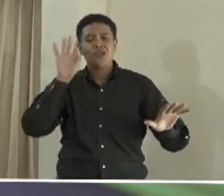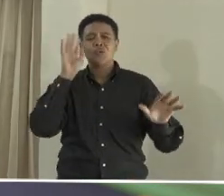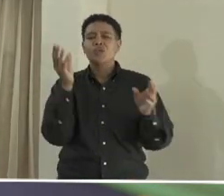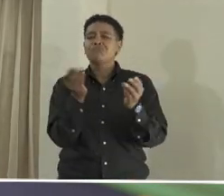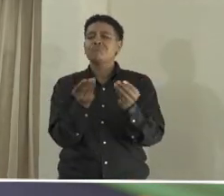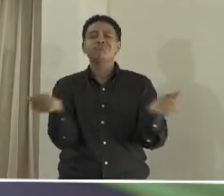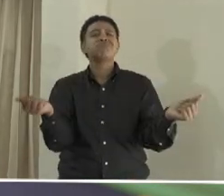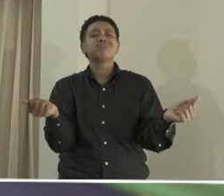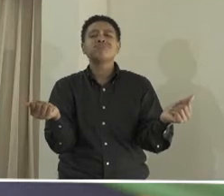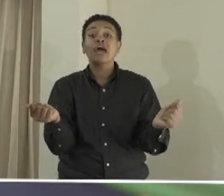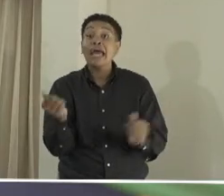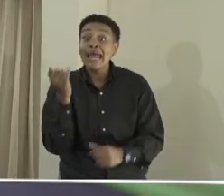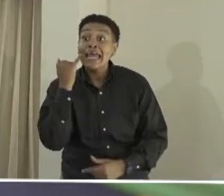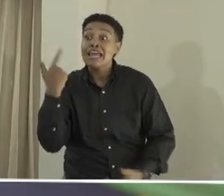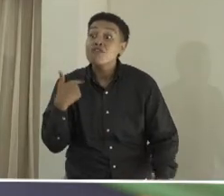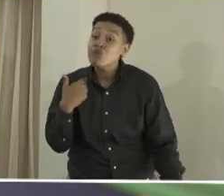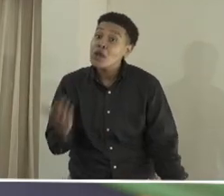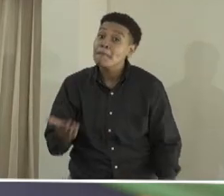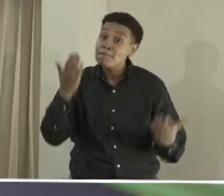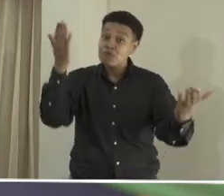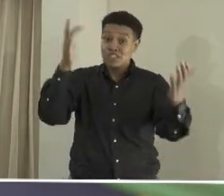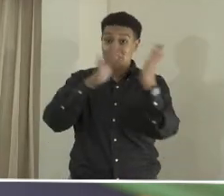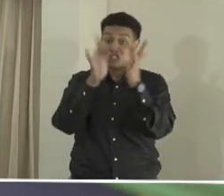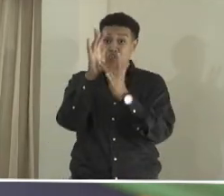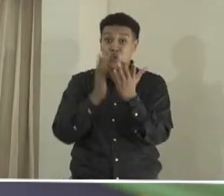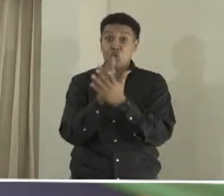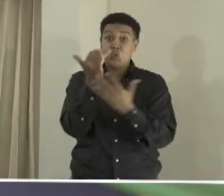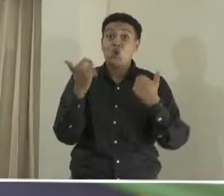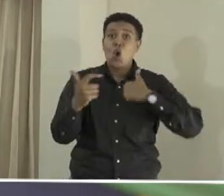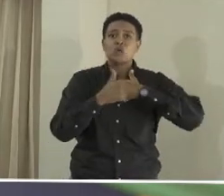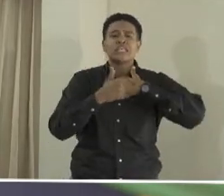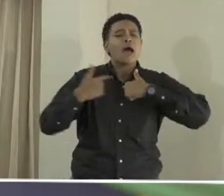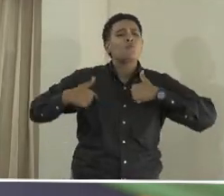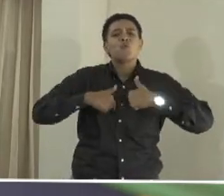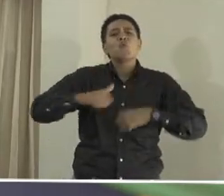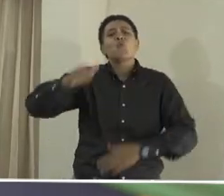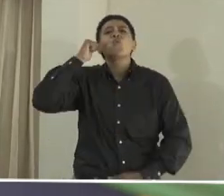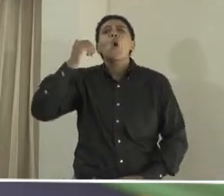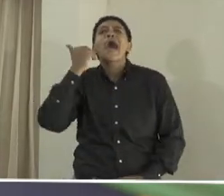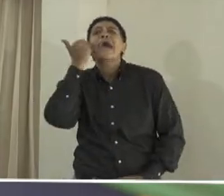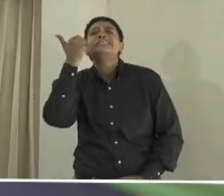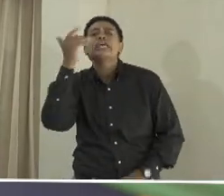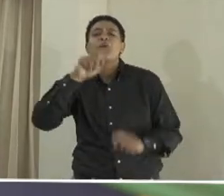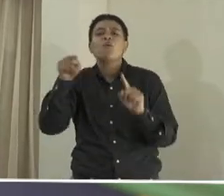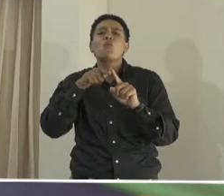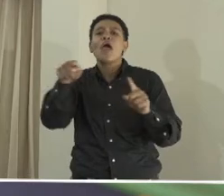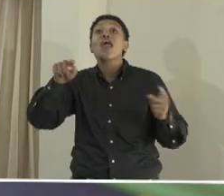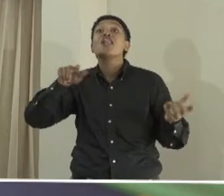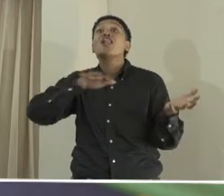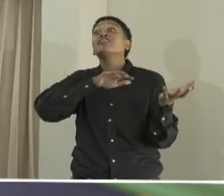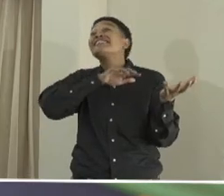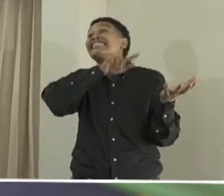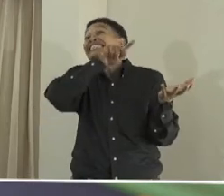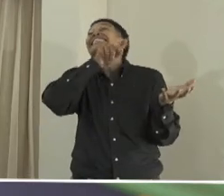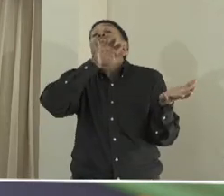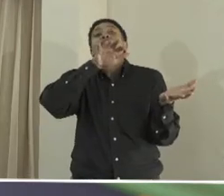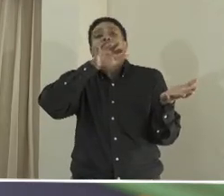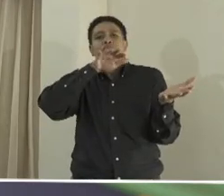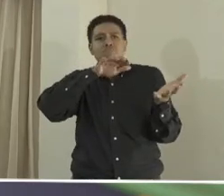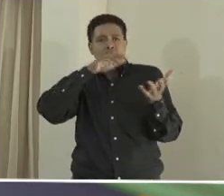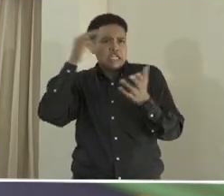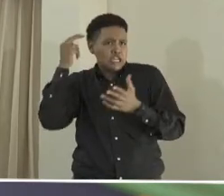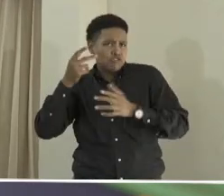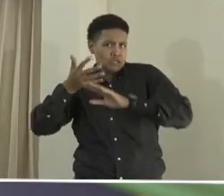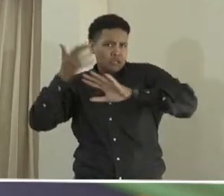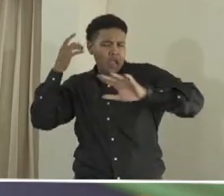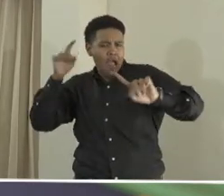present Jesus throughout this ordeal, we will not be ashamed when this storm is history. We are believing